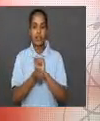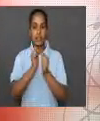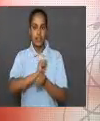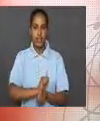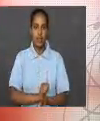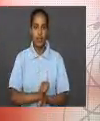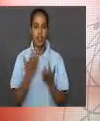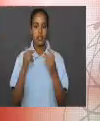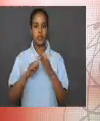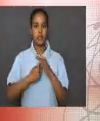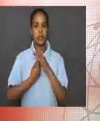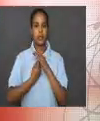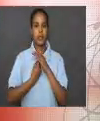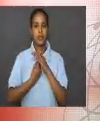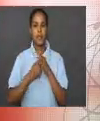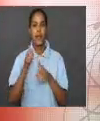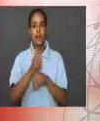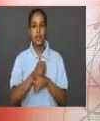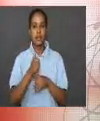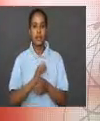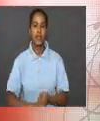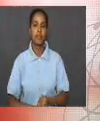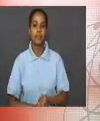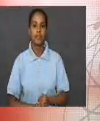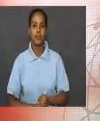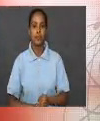Let us begin with an activity.